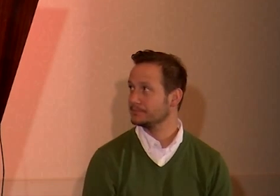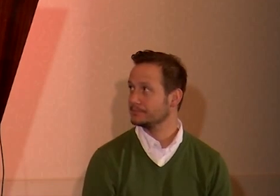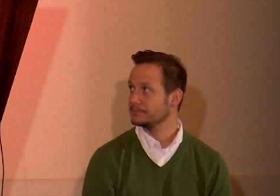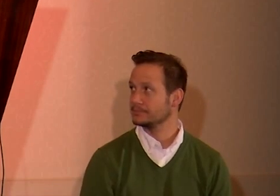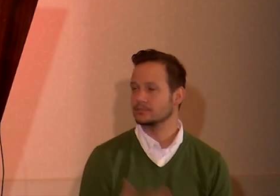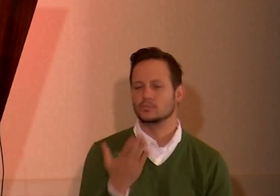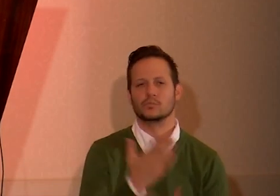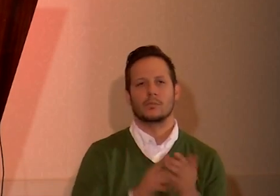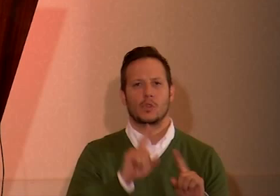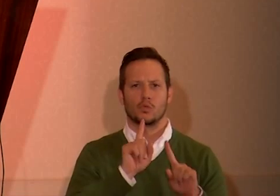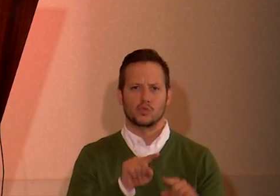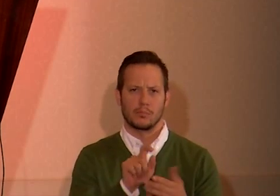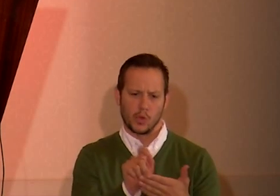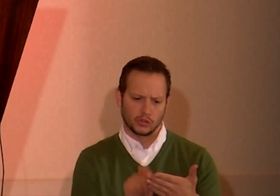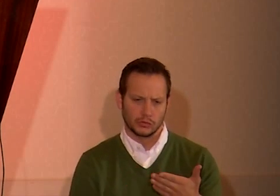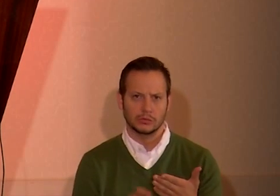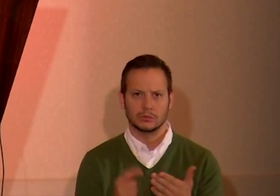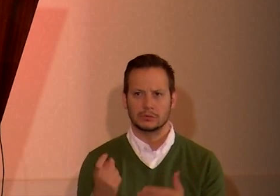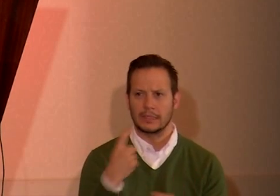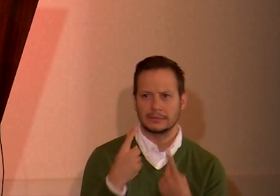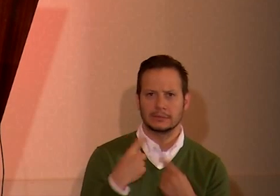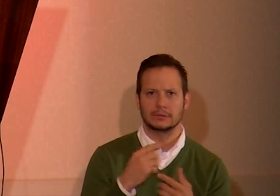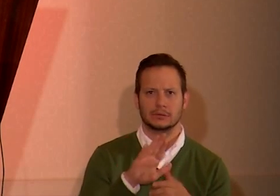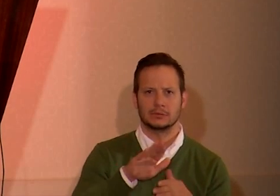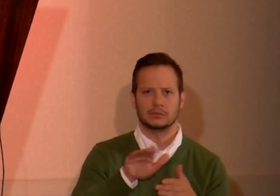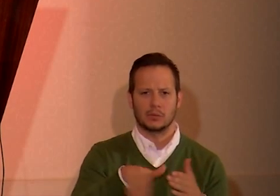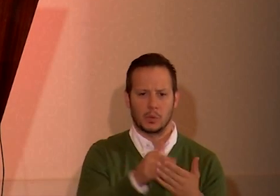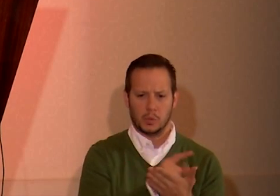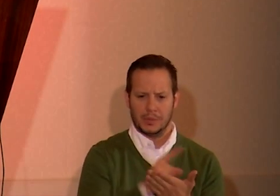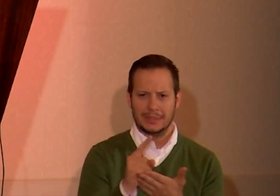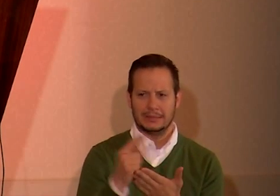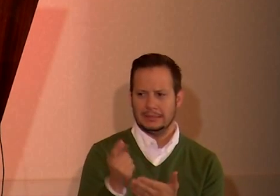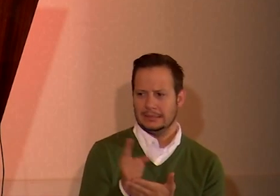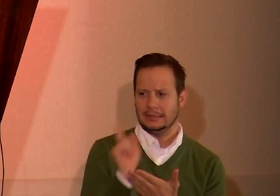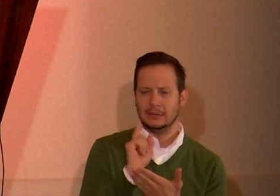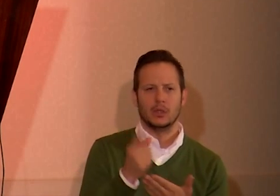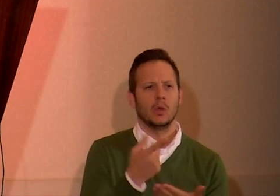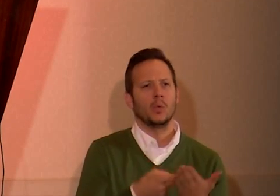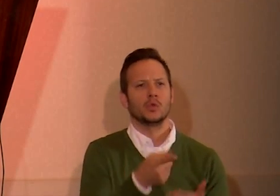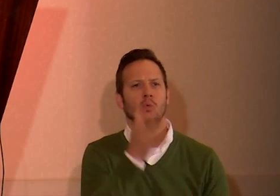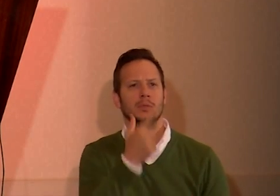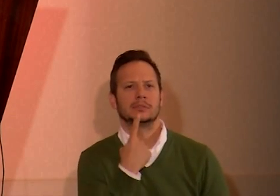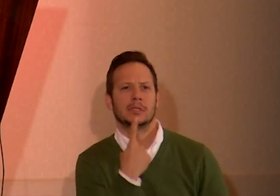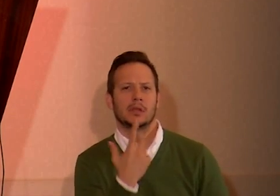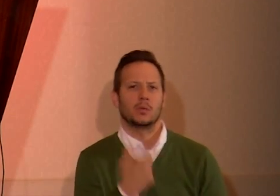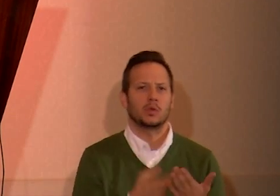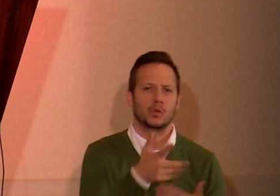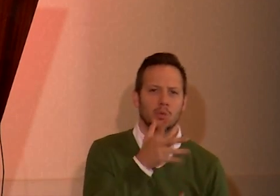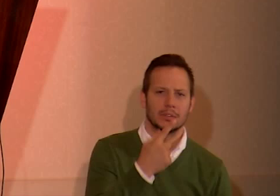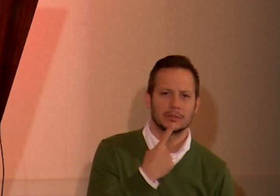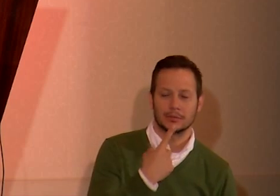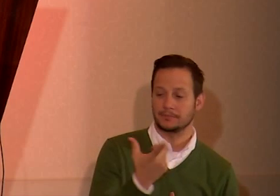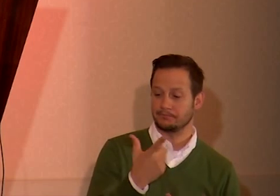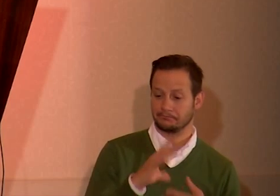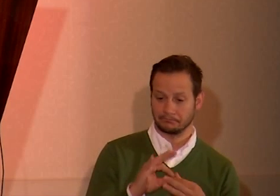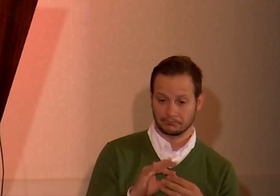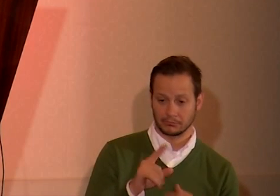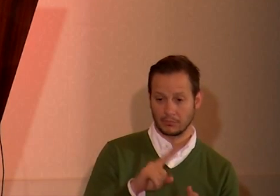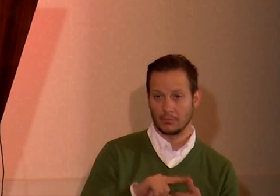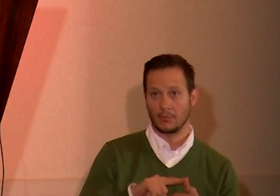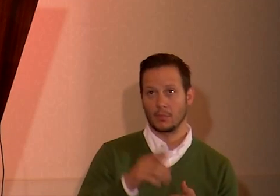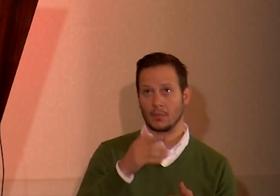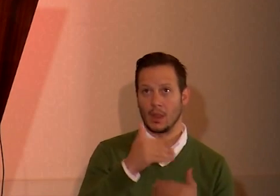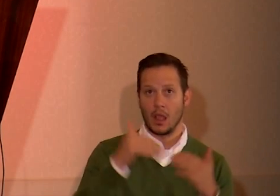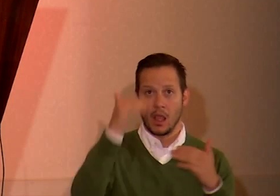week, what are you going to say to the atheists? I will not be discussing questions of divinity,